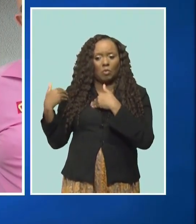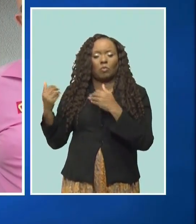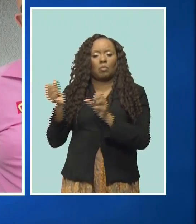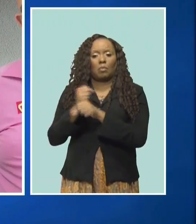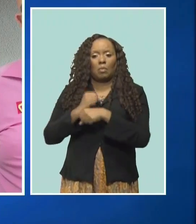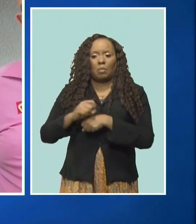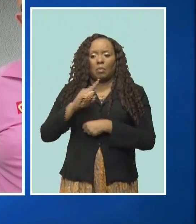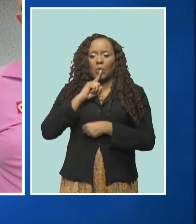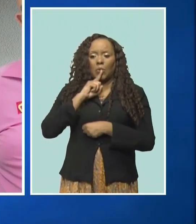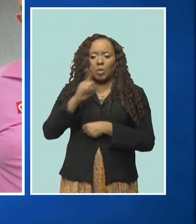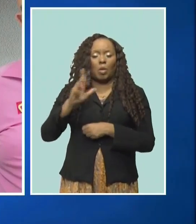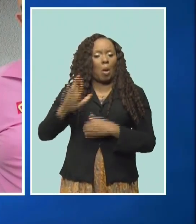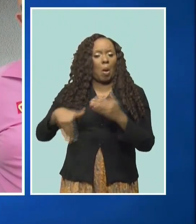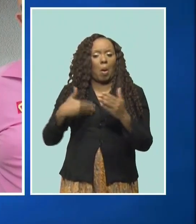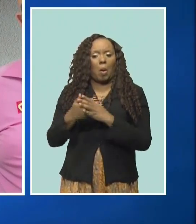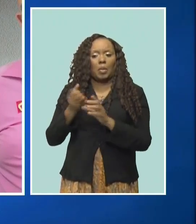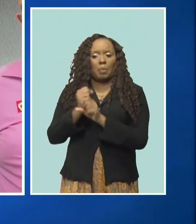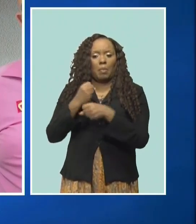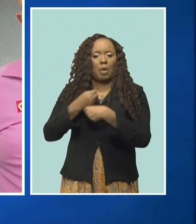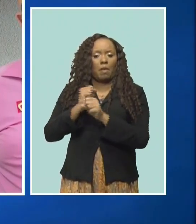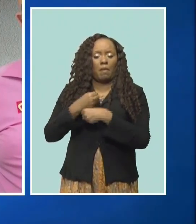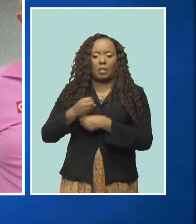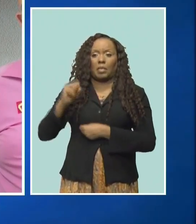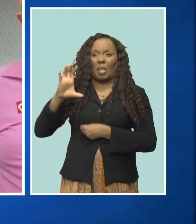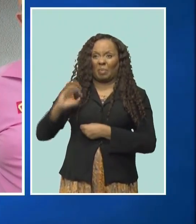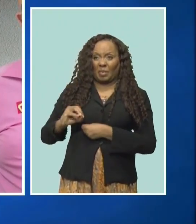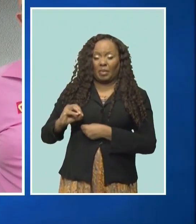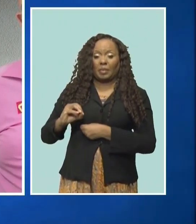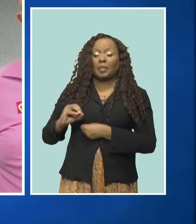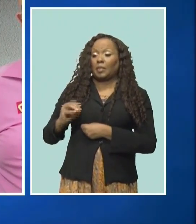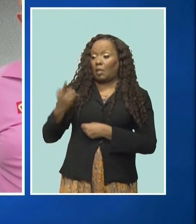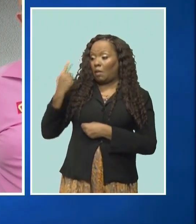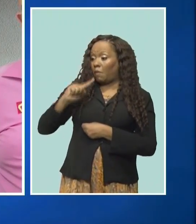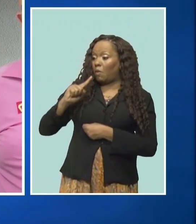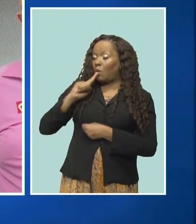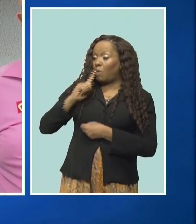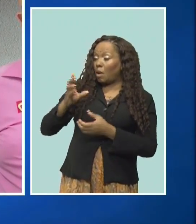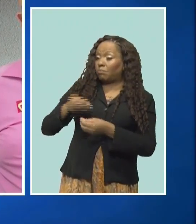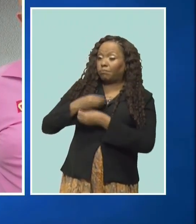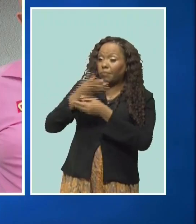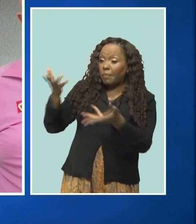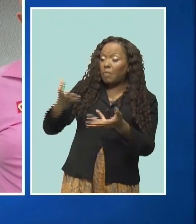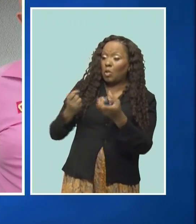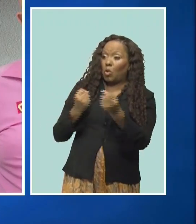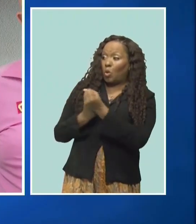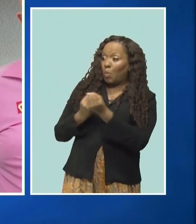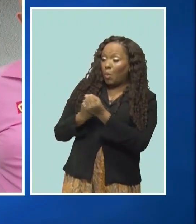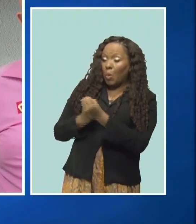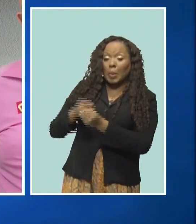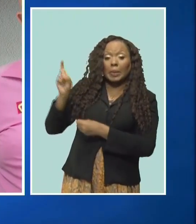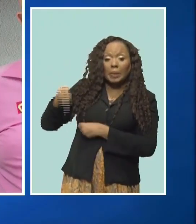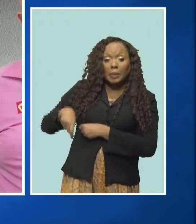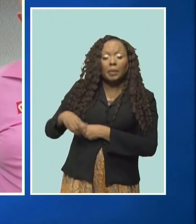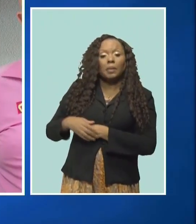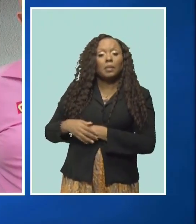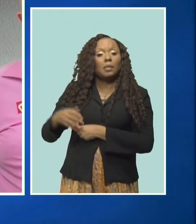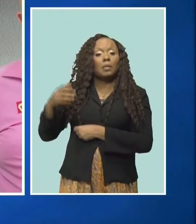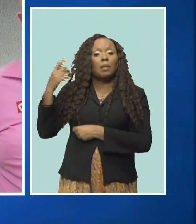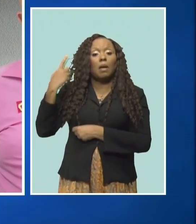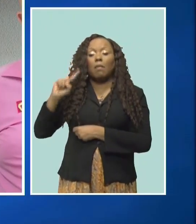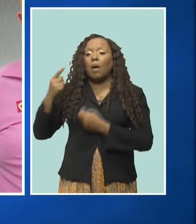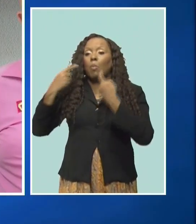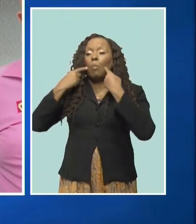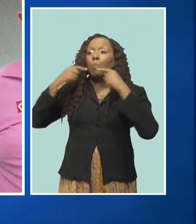these manufacturing companies on the map in terms of giving them the support that they need to reach